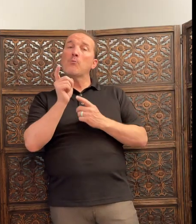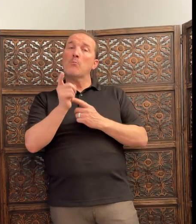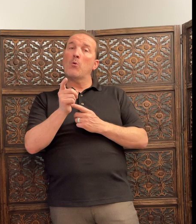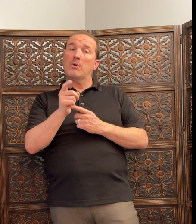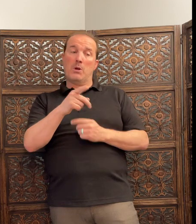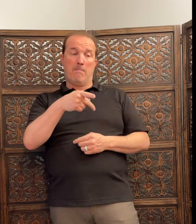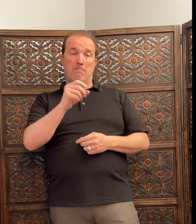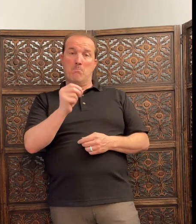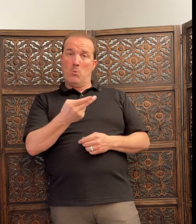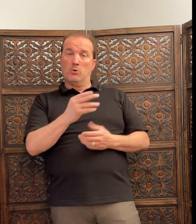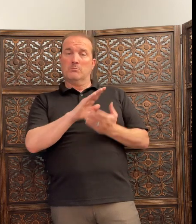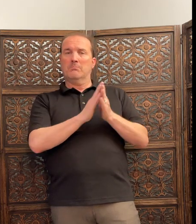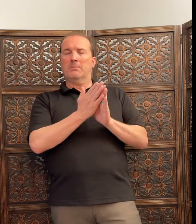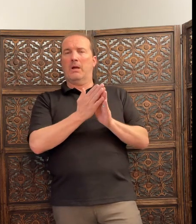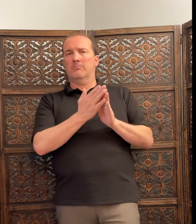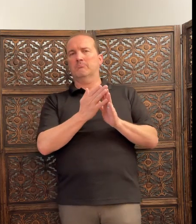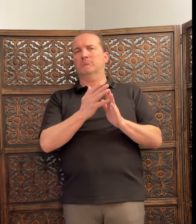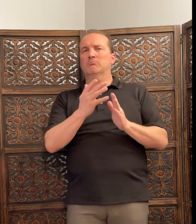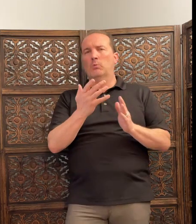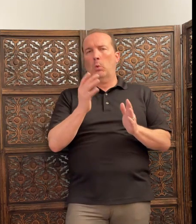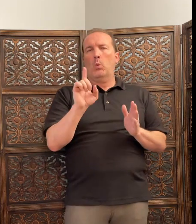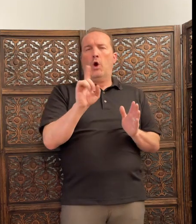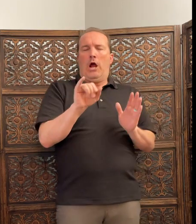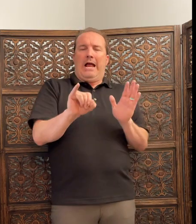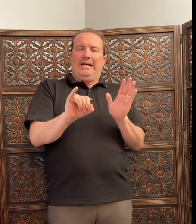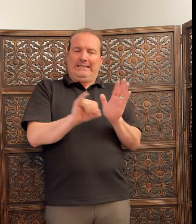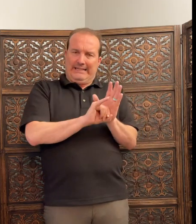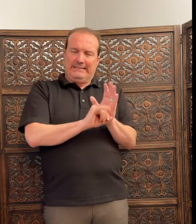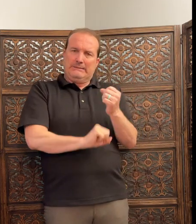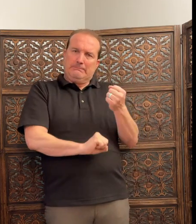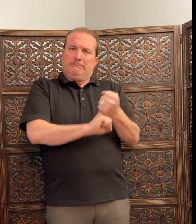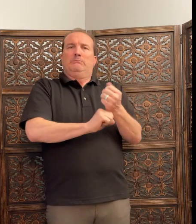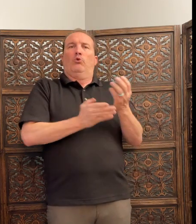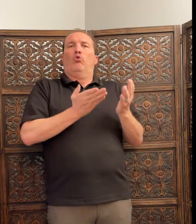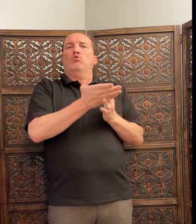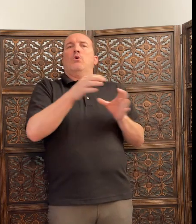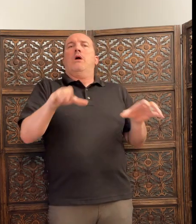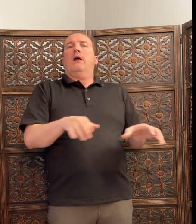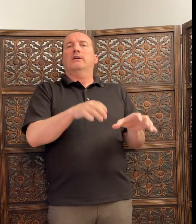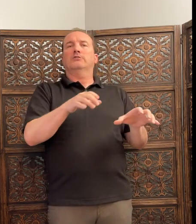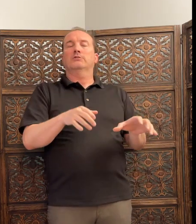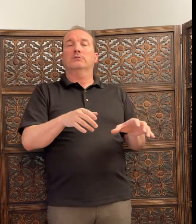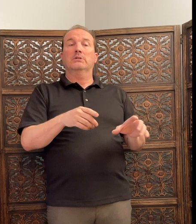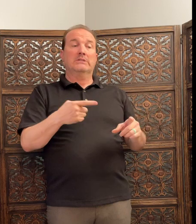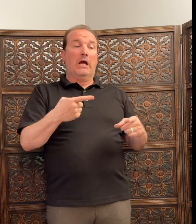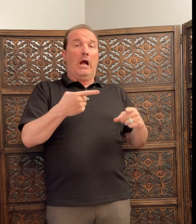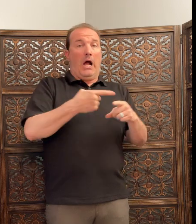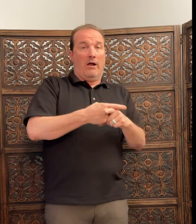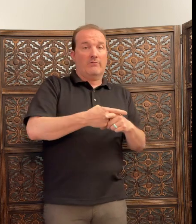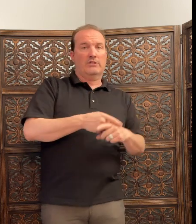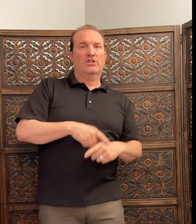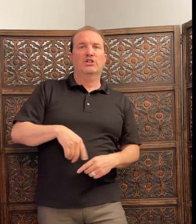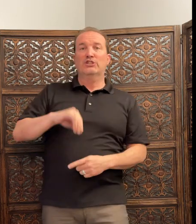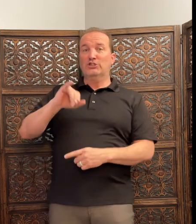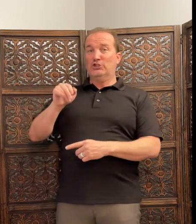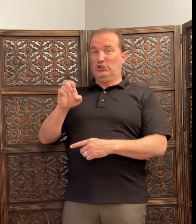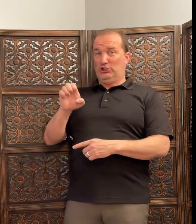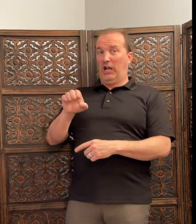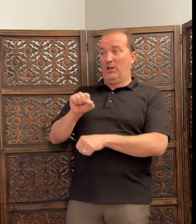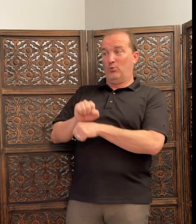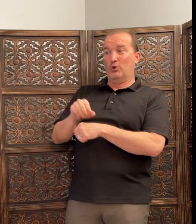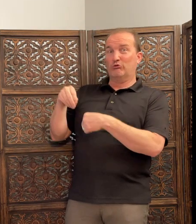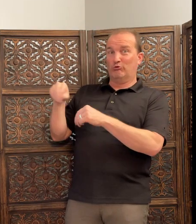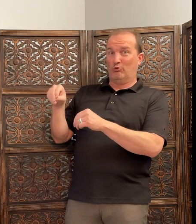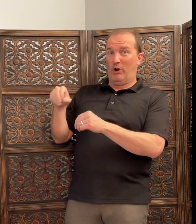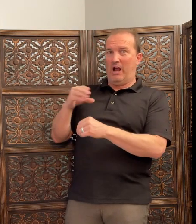Another moment where the porch becomes a site for how identity is reinforced through actions is a turning point of conflict between Janie